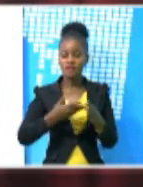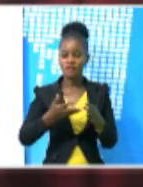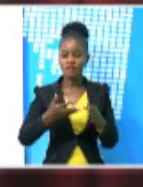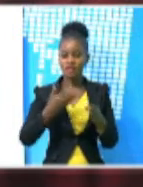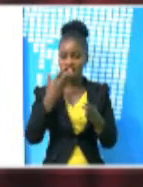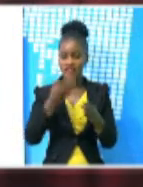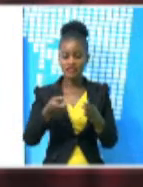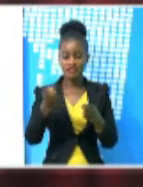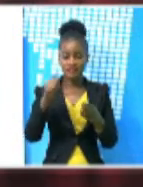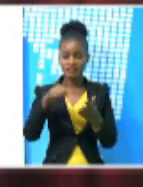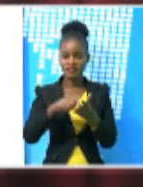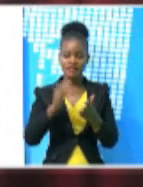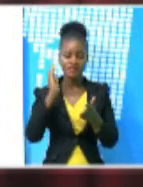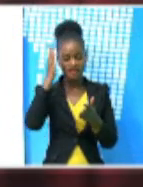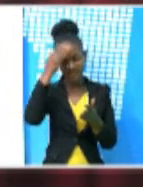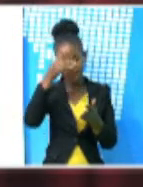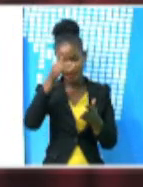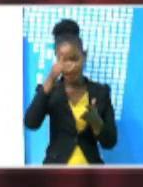United States of Africa,